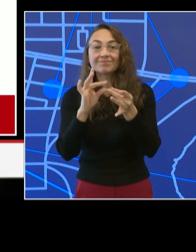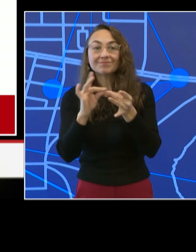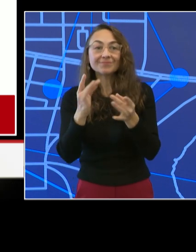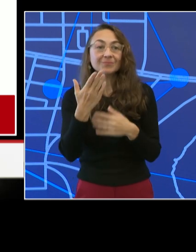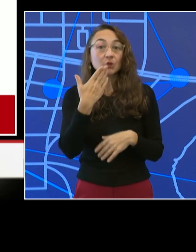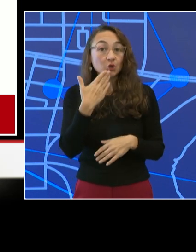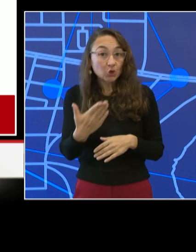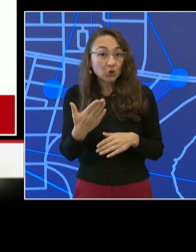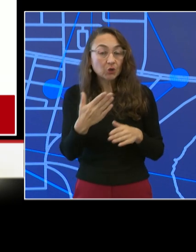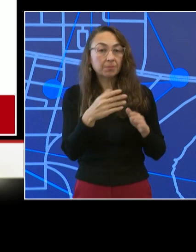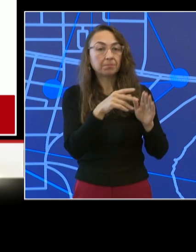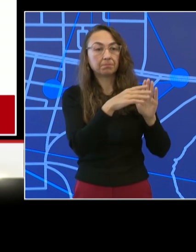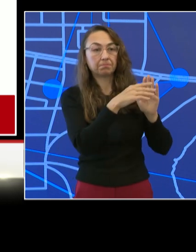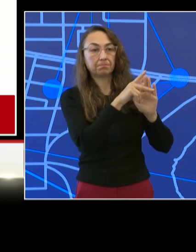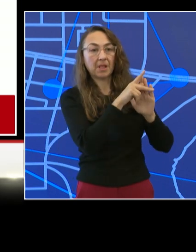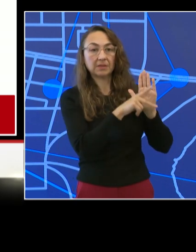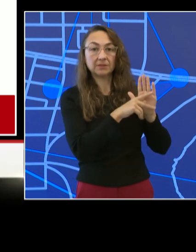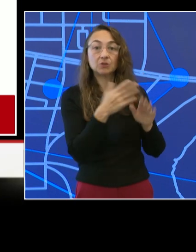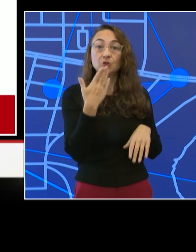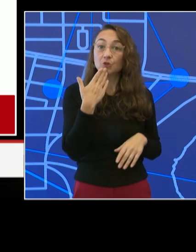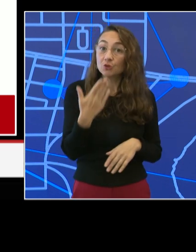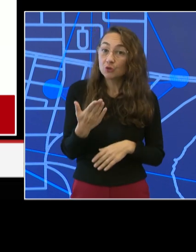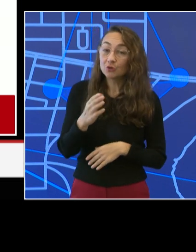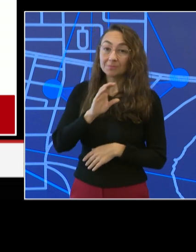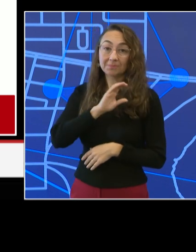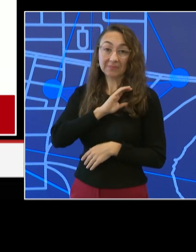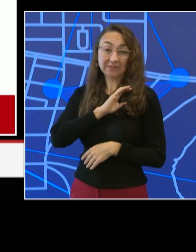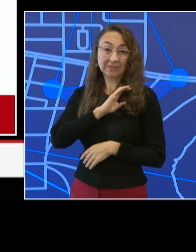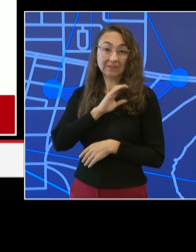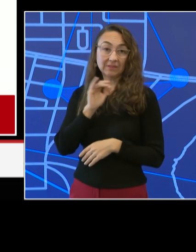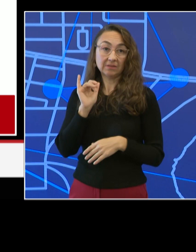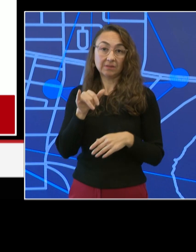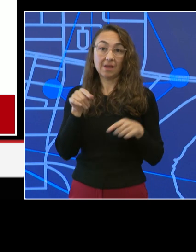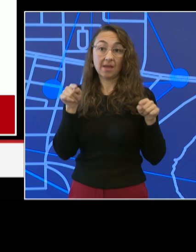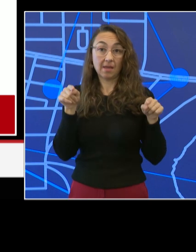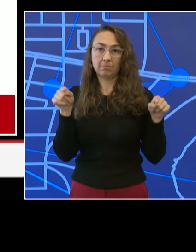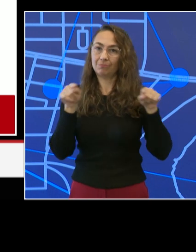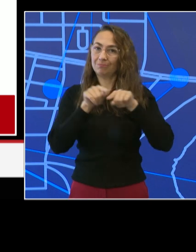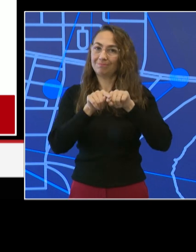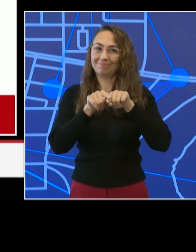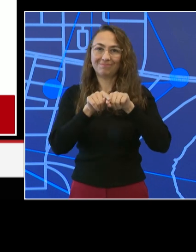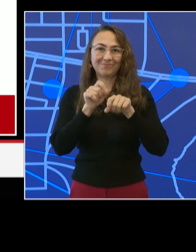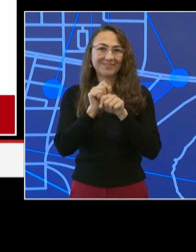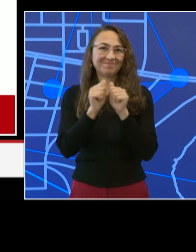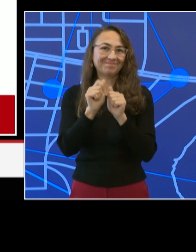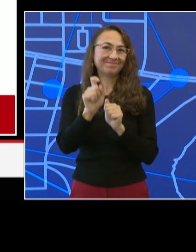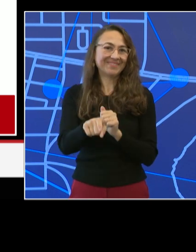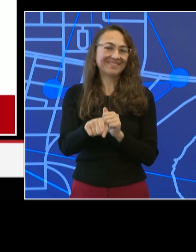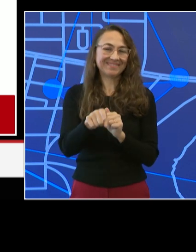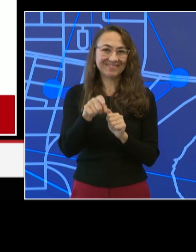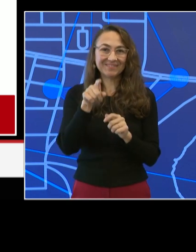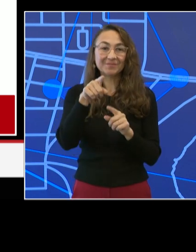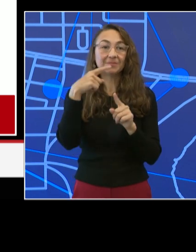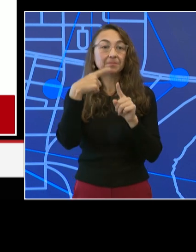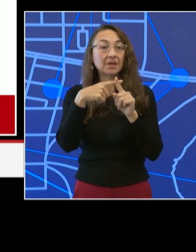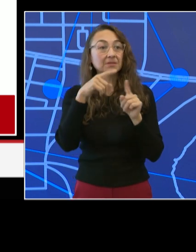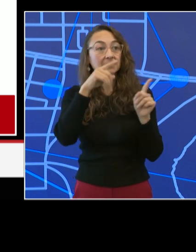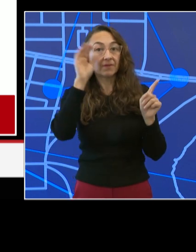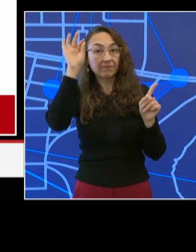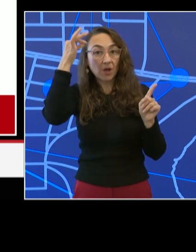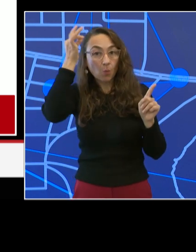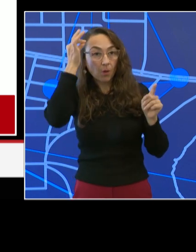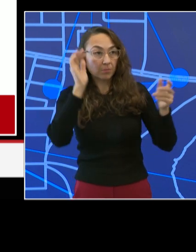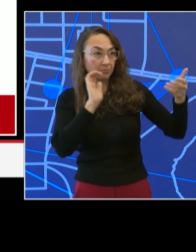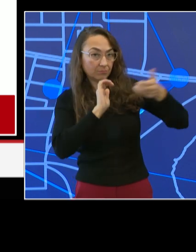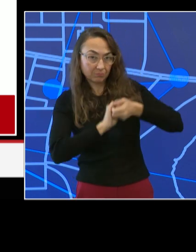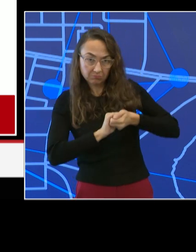policing, and having laws that support the ability of MPD to do that and our federal partners has been vitally important. And so I'm going to turn to the chief now to